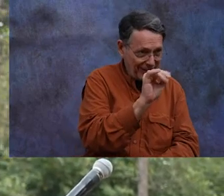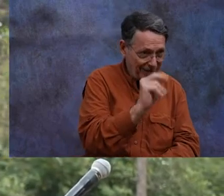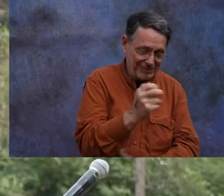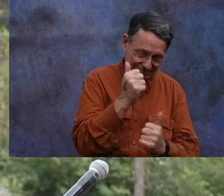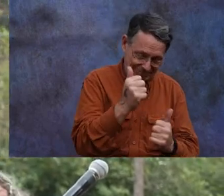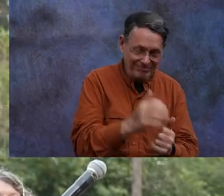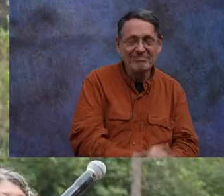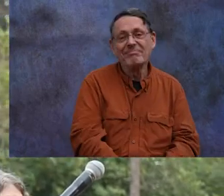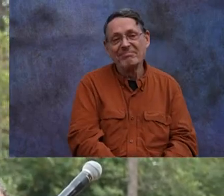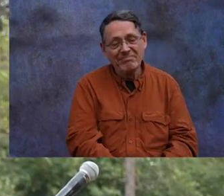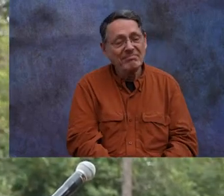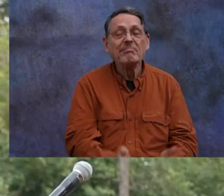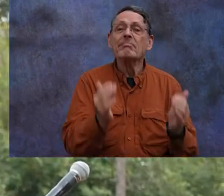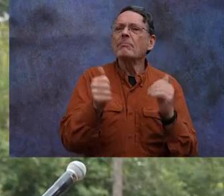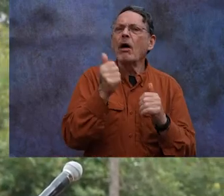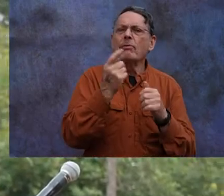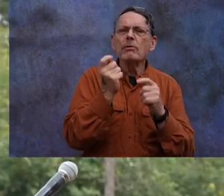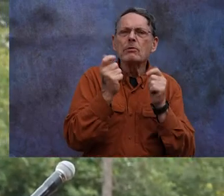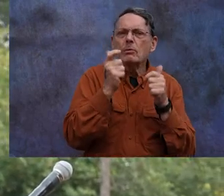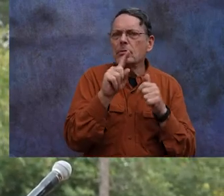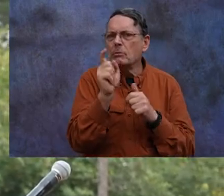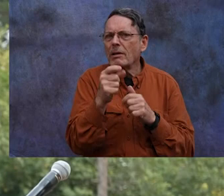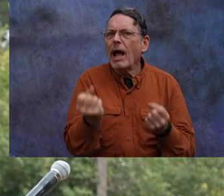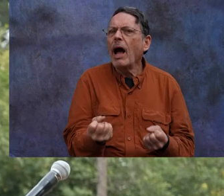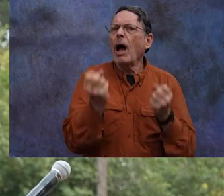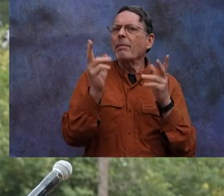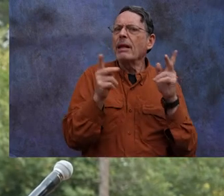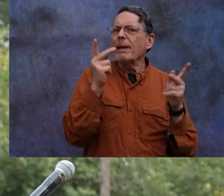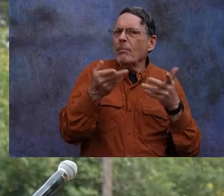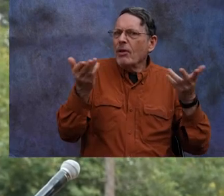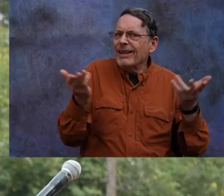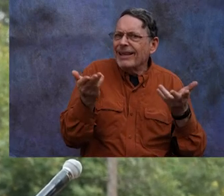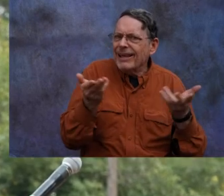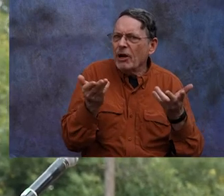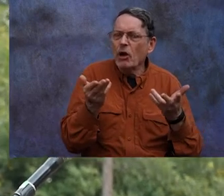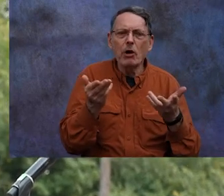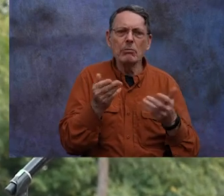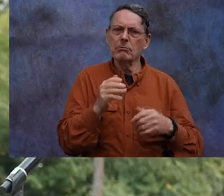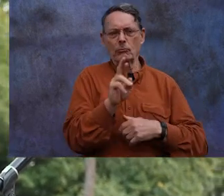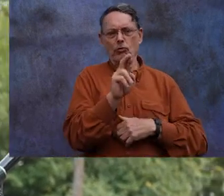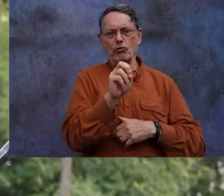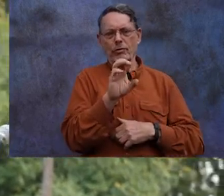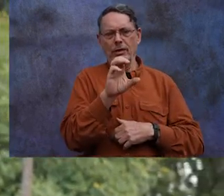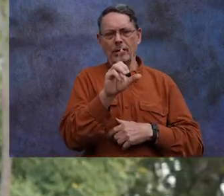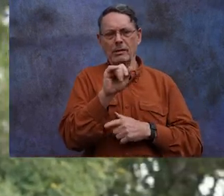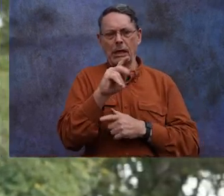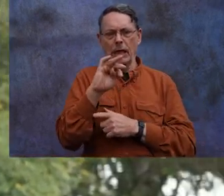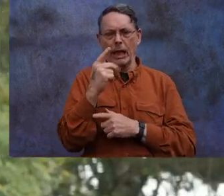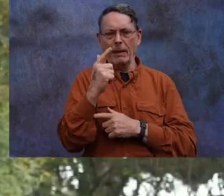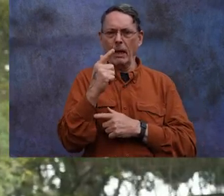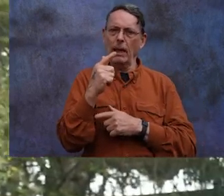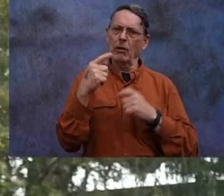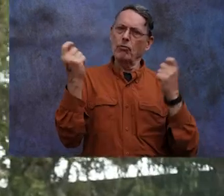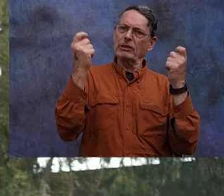Thank you, Kevin. Yay. Another quick question. How many folks are here at a reclaiming public ritual for the first